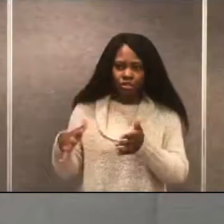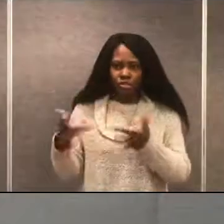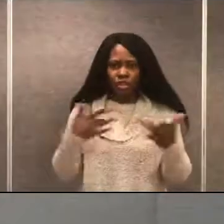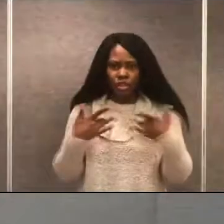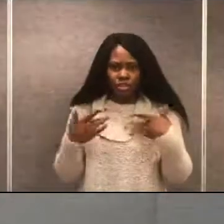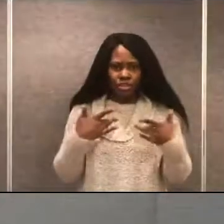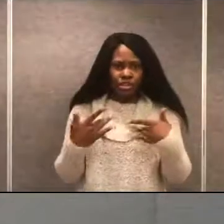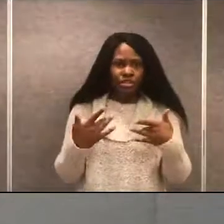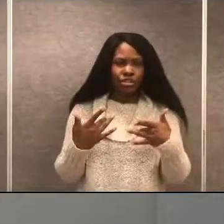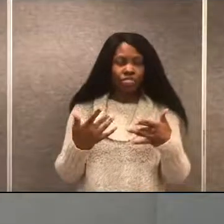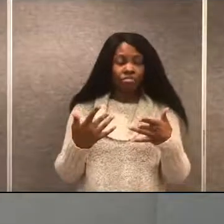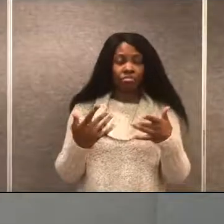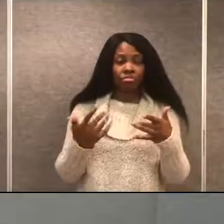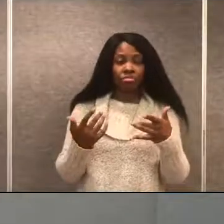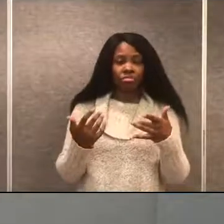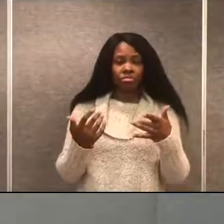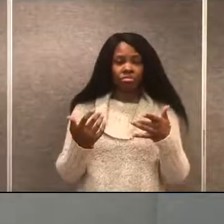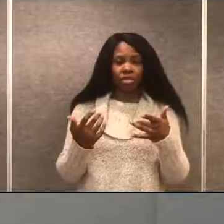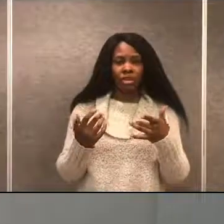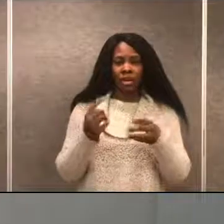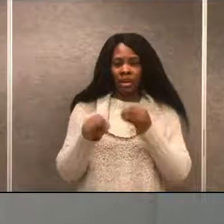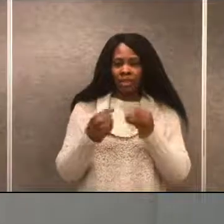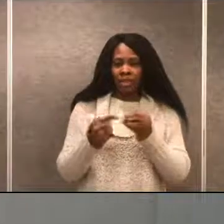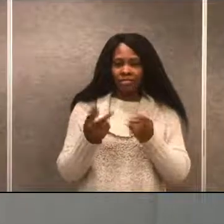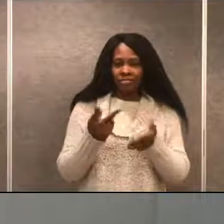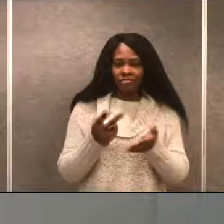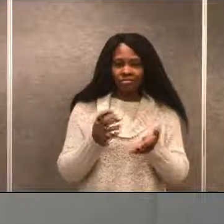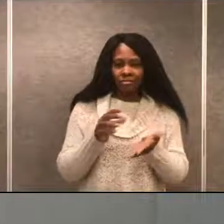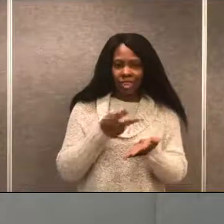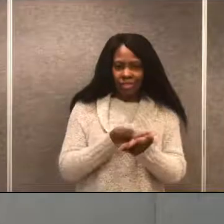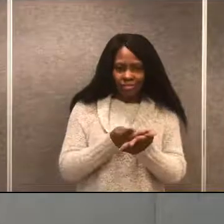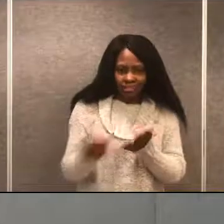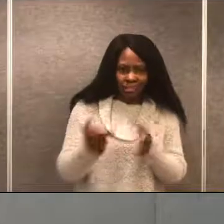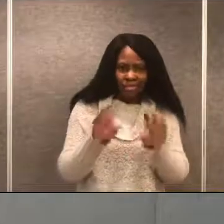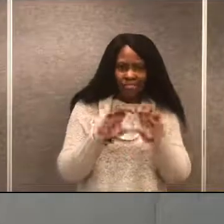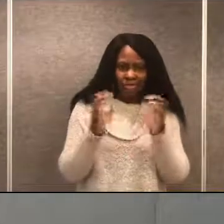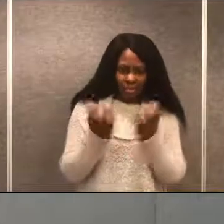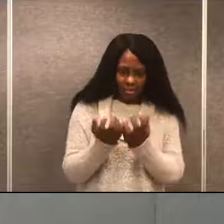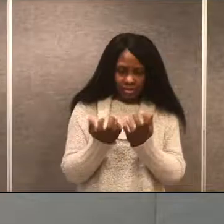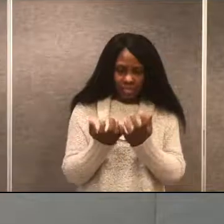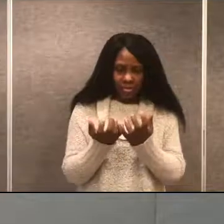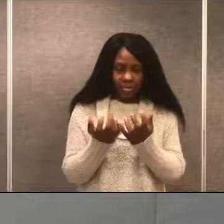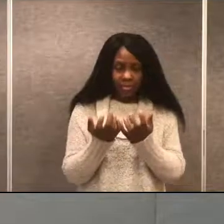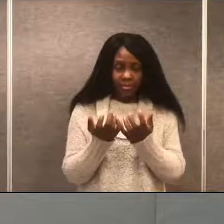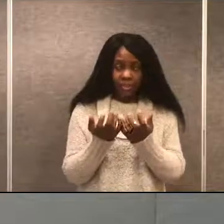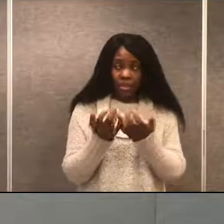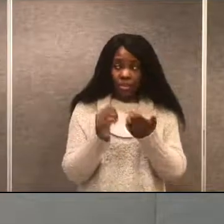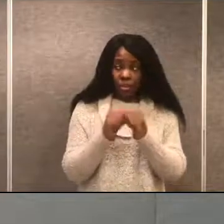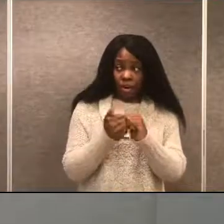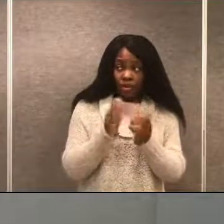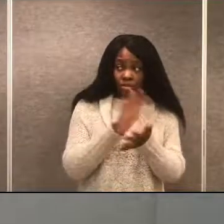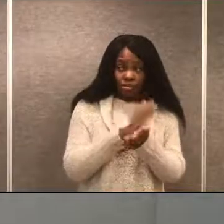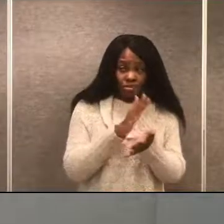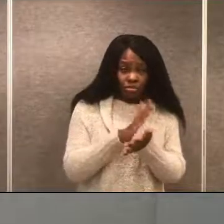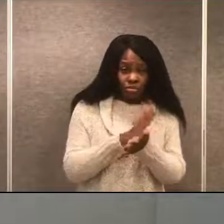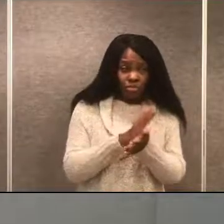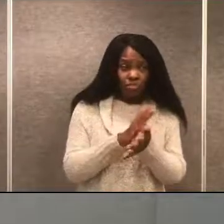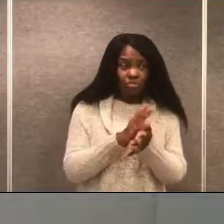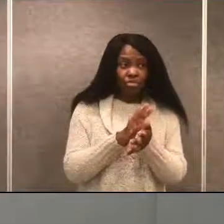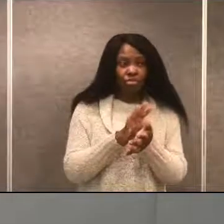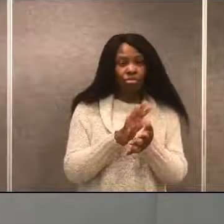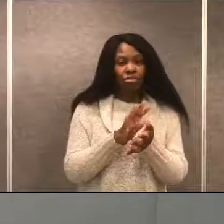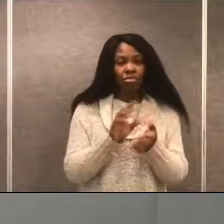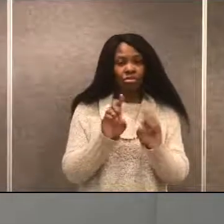which, about students failing their classes. How is this school district managing